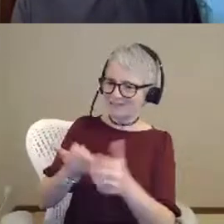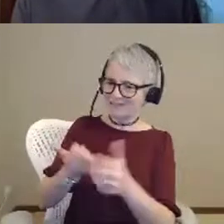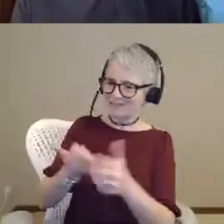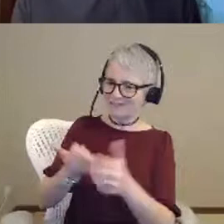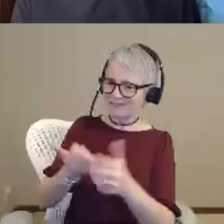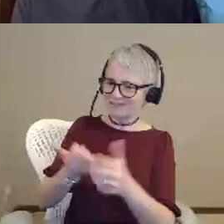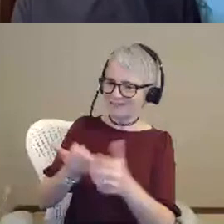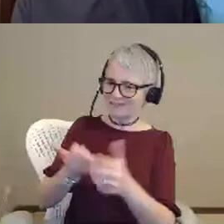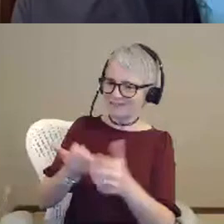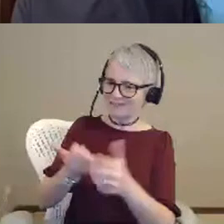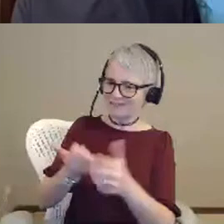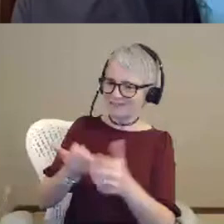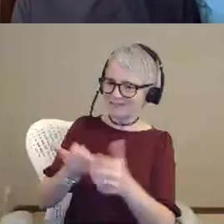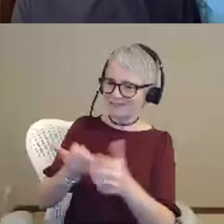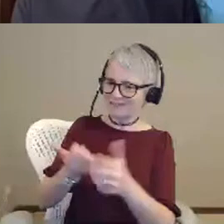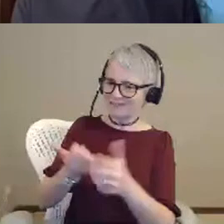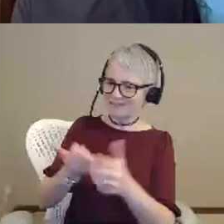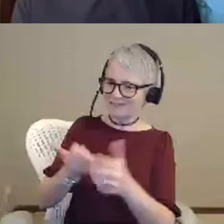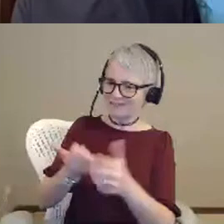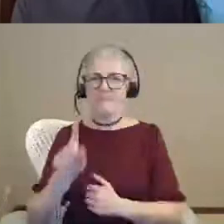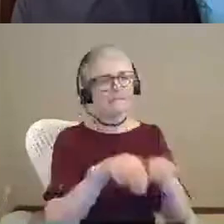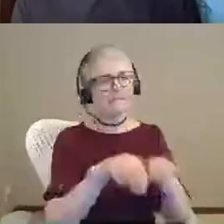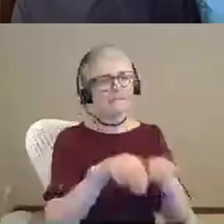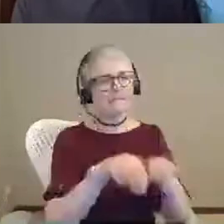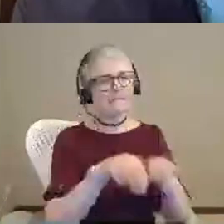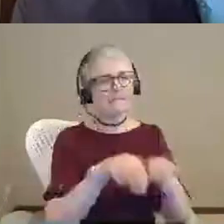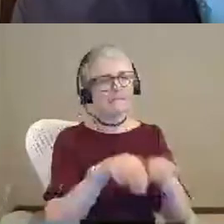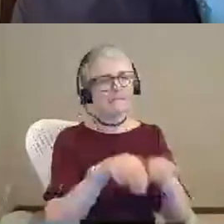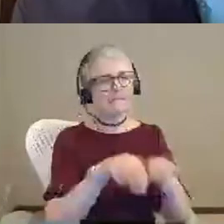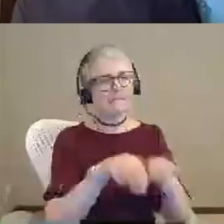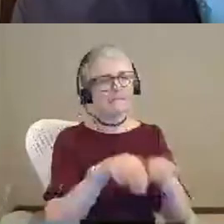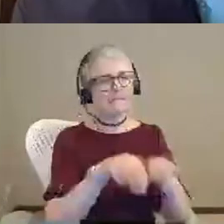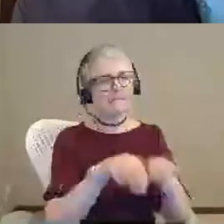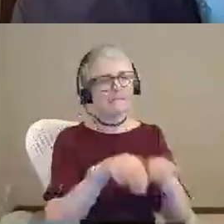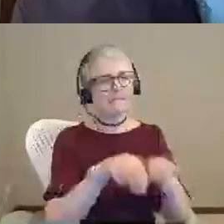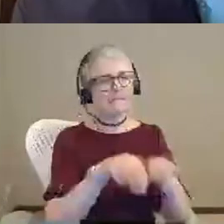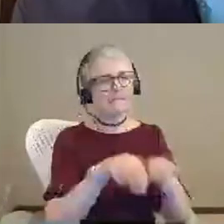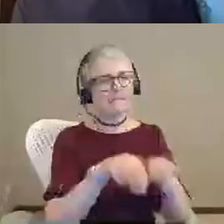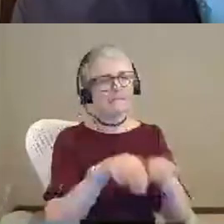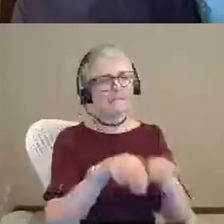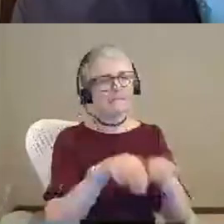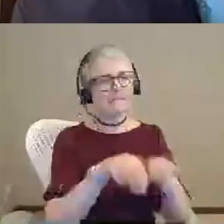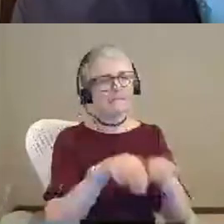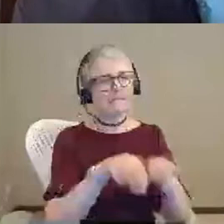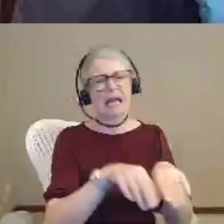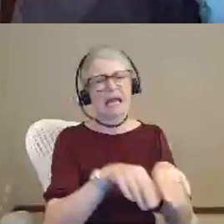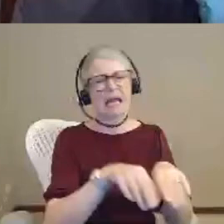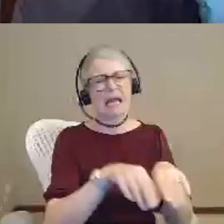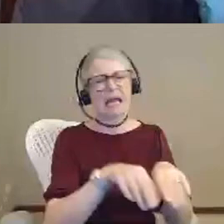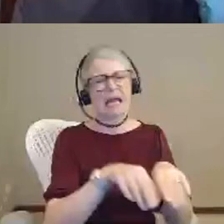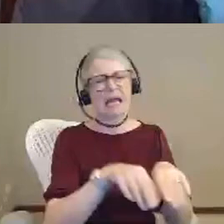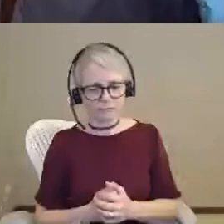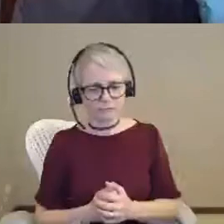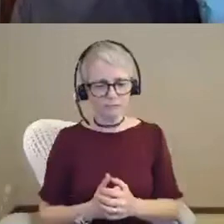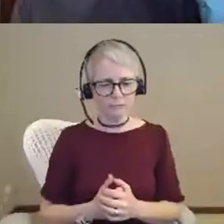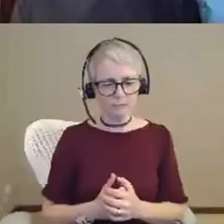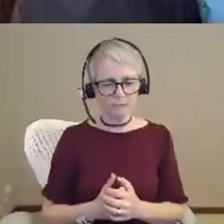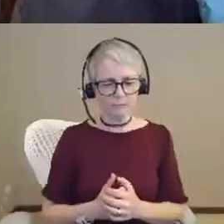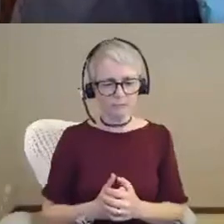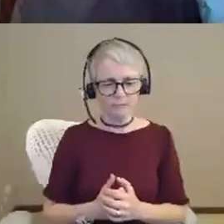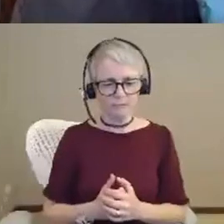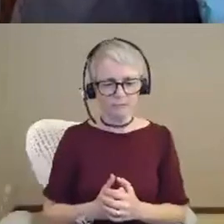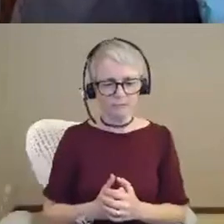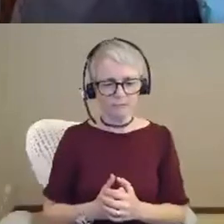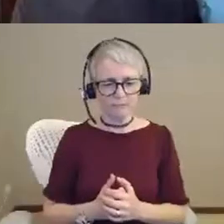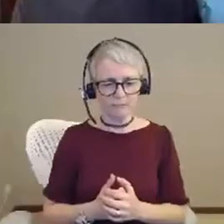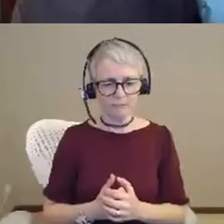where they're all identical in terms of how they behave on different things. But all of it is part of that same ecosystem, and it all has